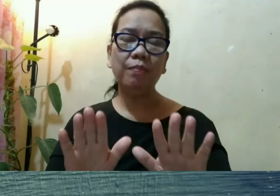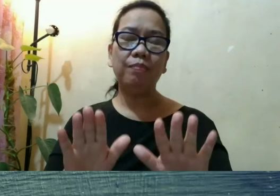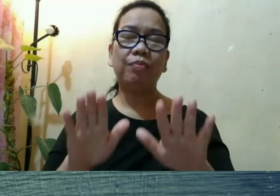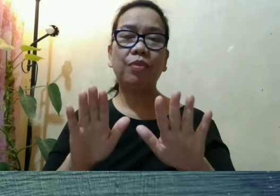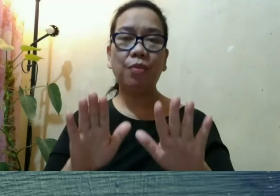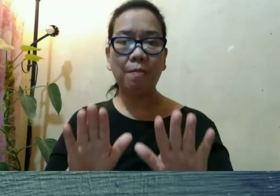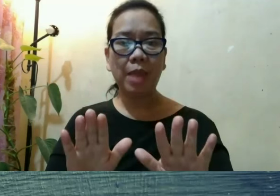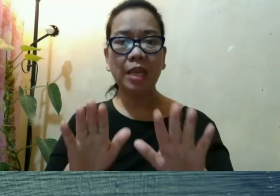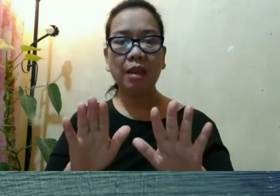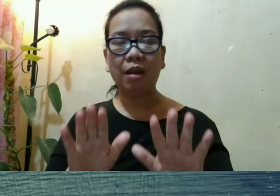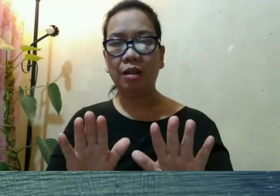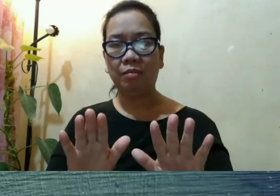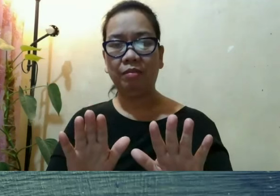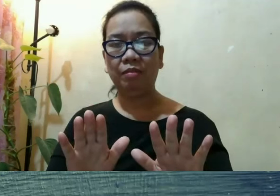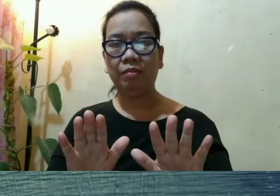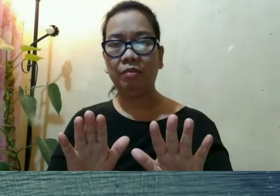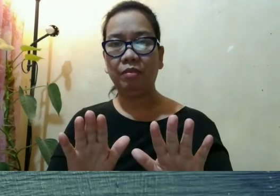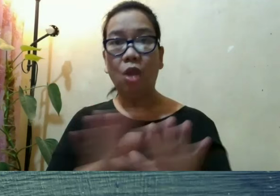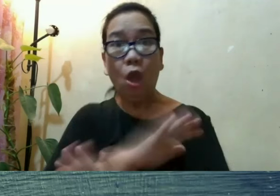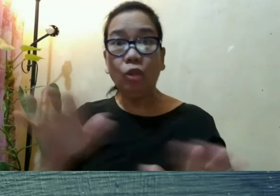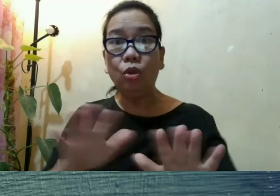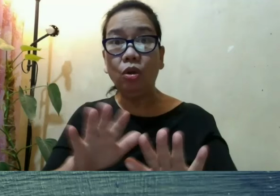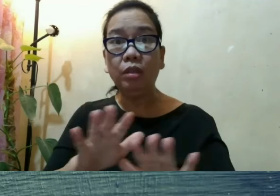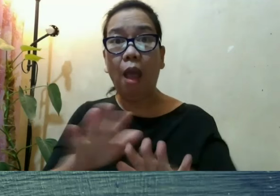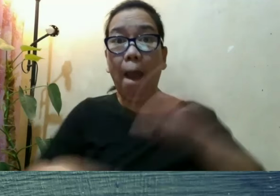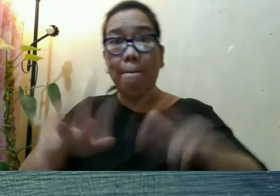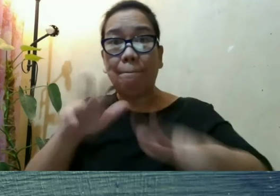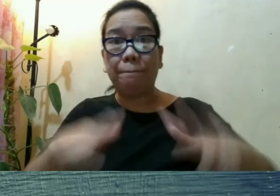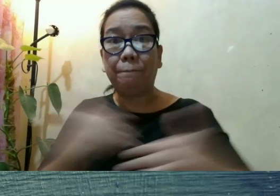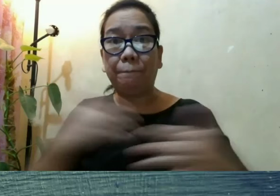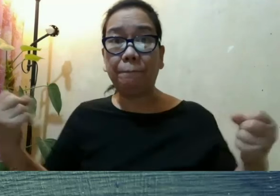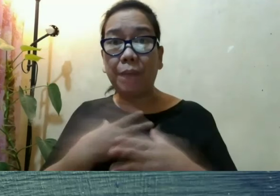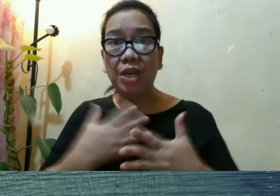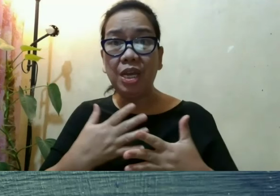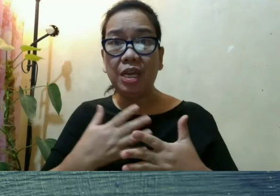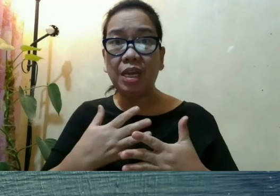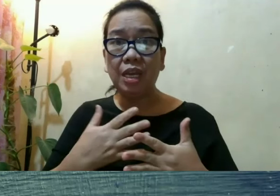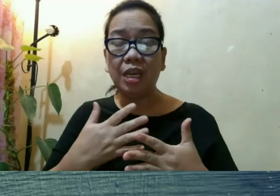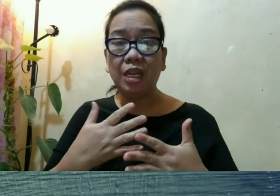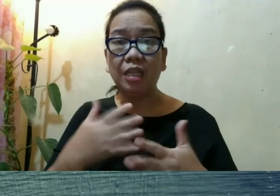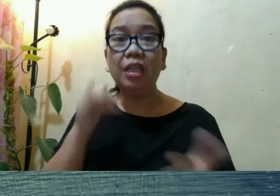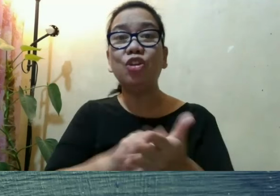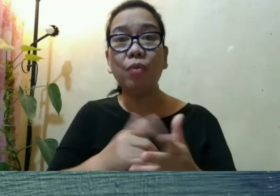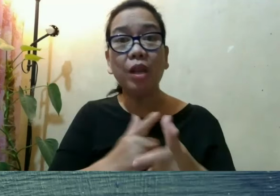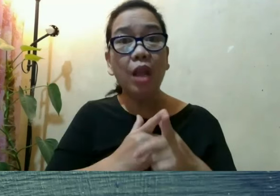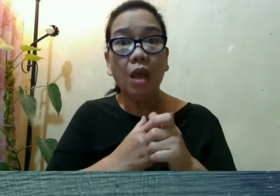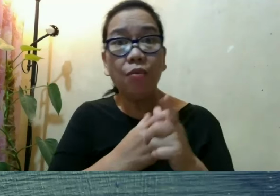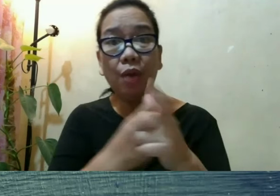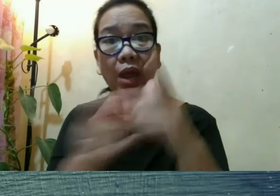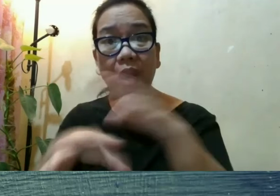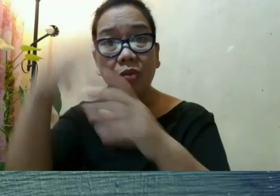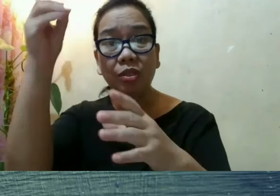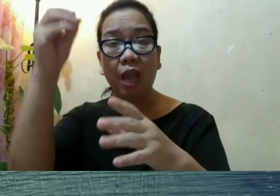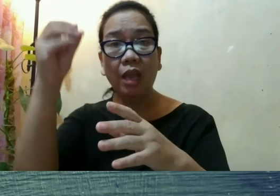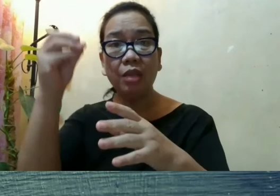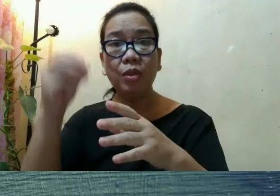to remain calm. Don't panic that you will